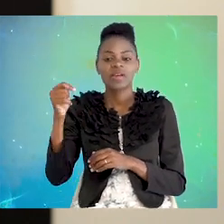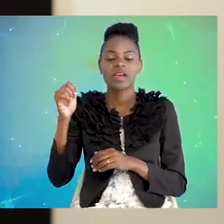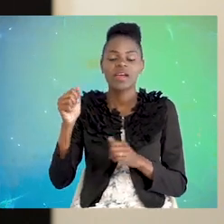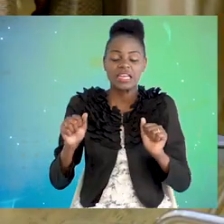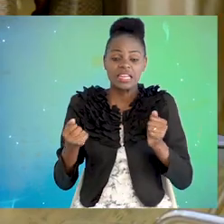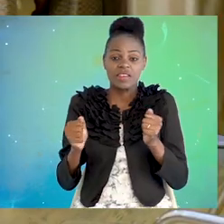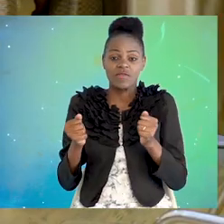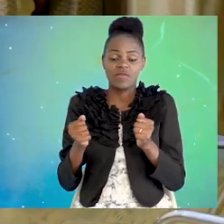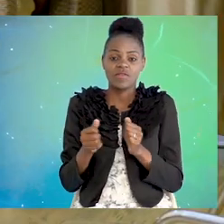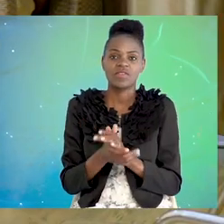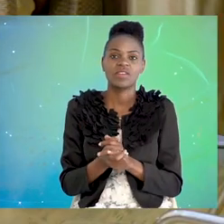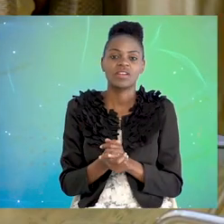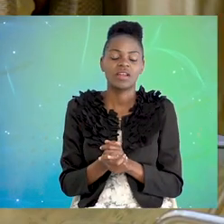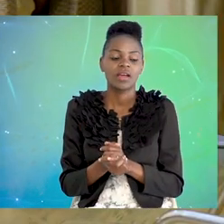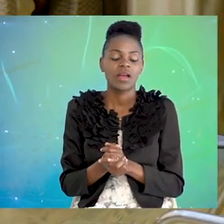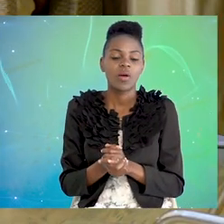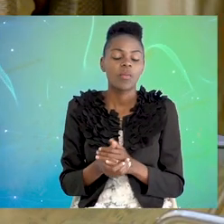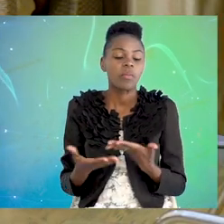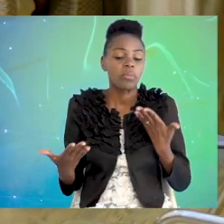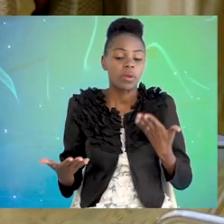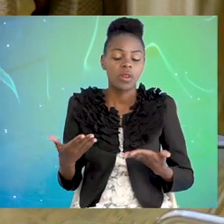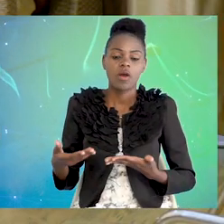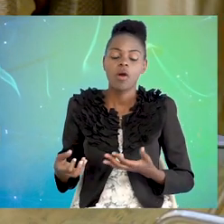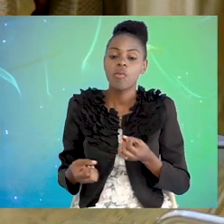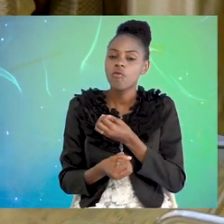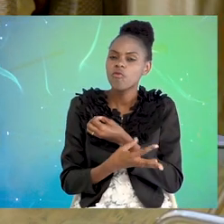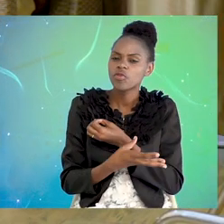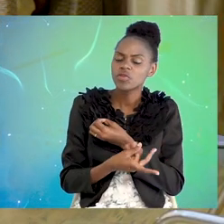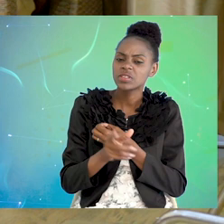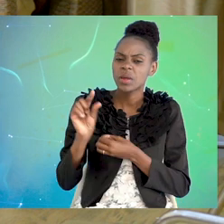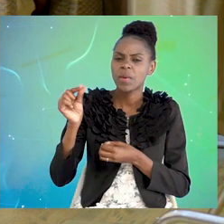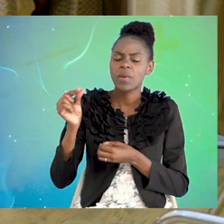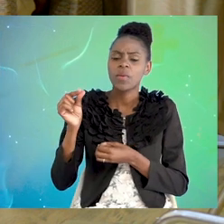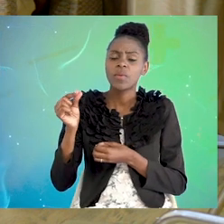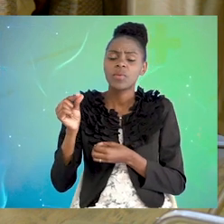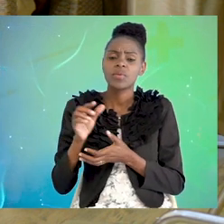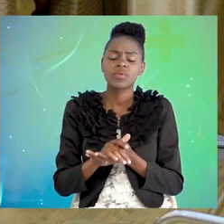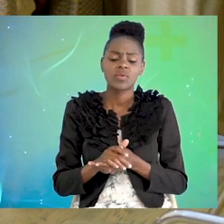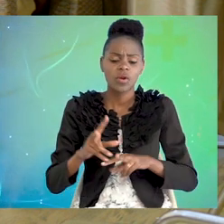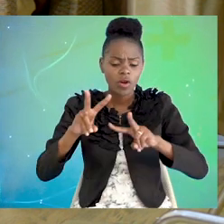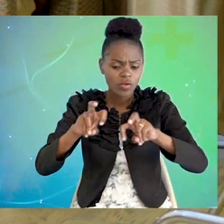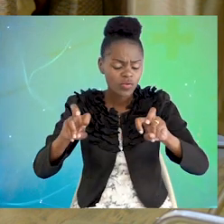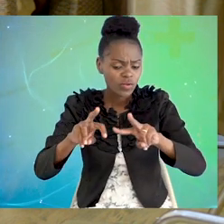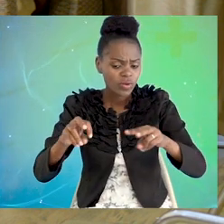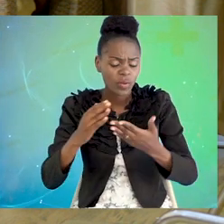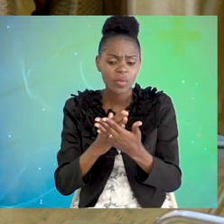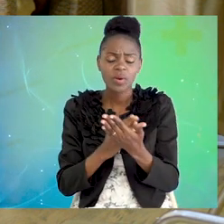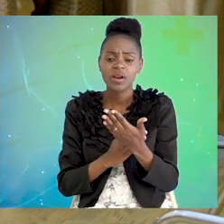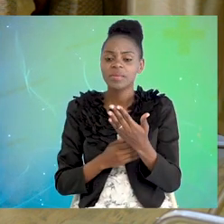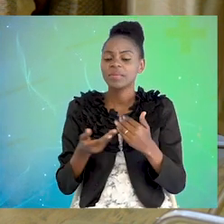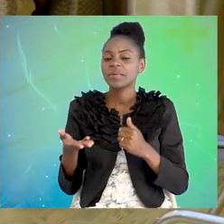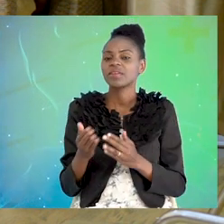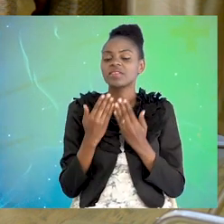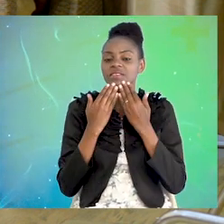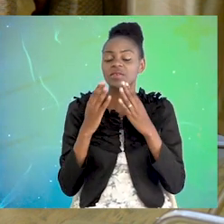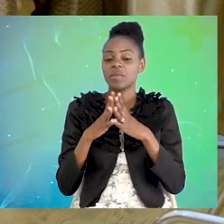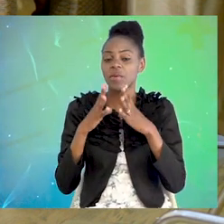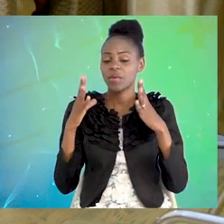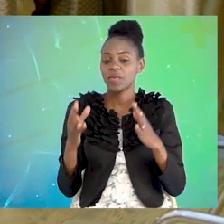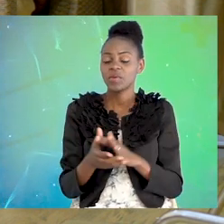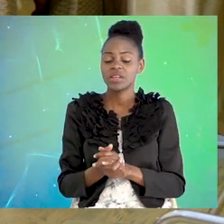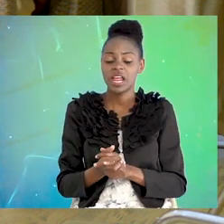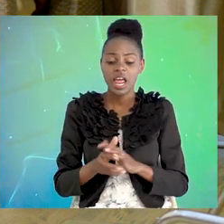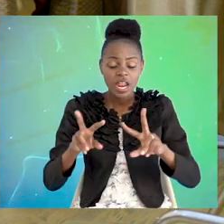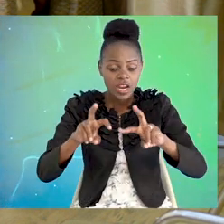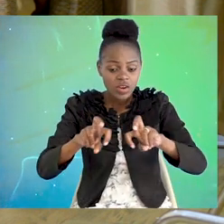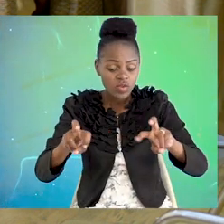Okay, so Professor Gordon, can you please briefly tell us more about your research study group? Sure. So we have a